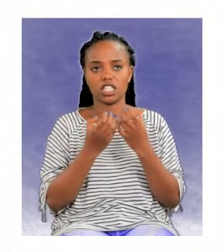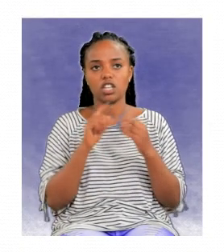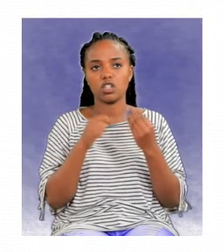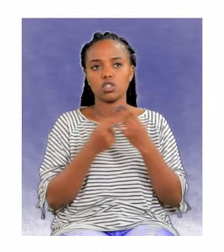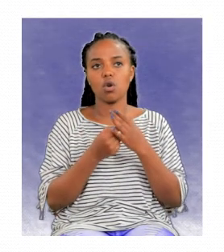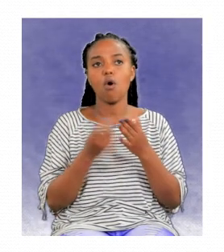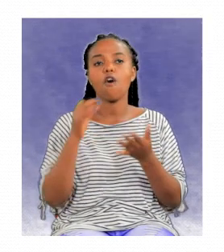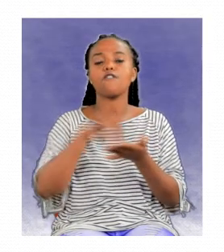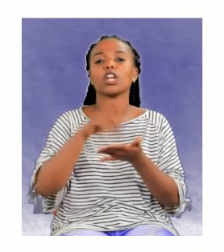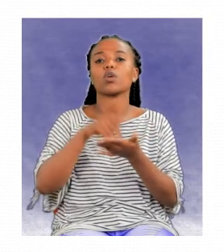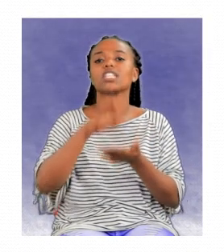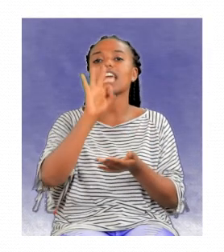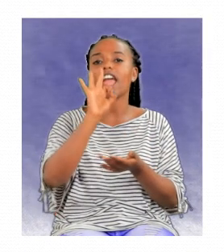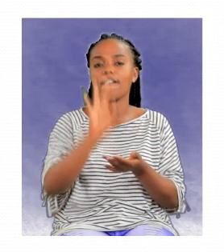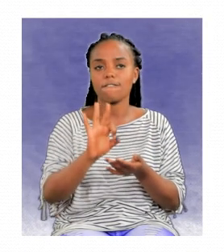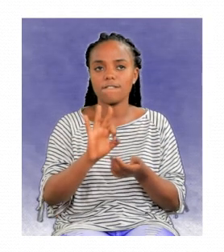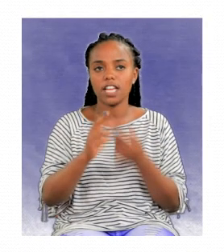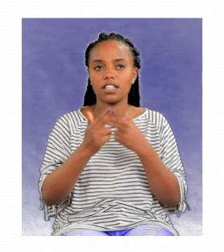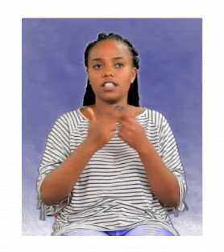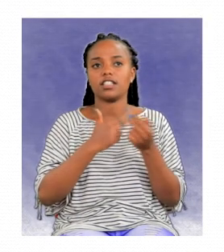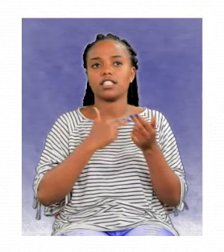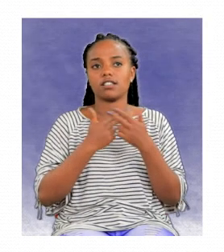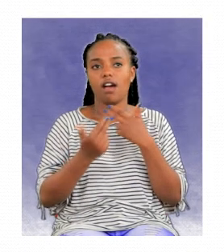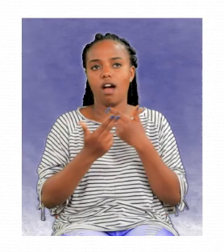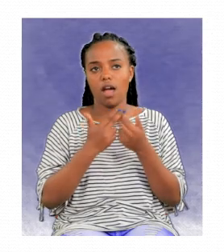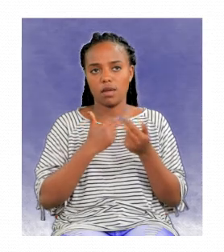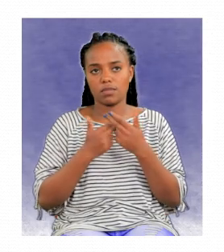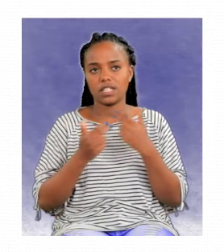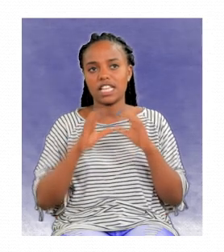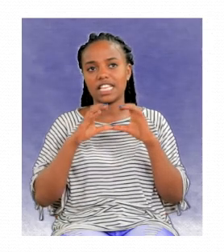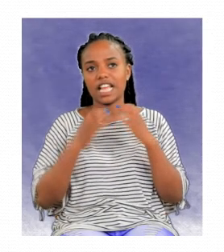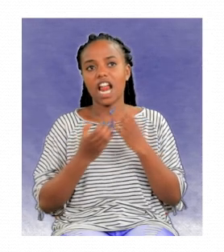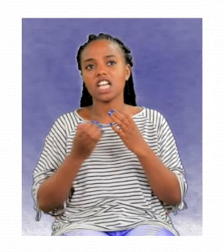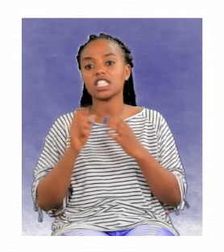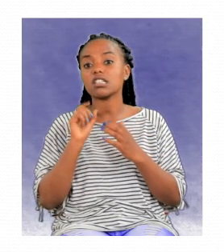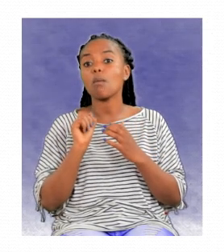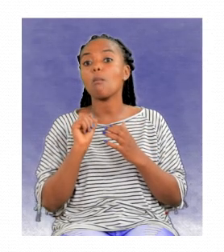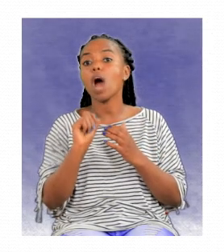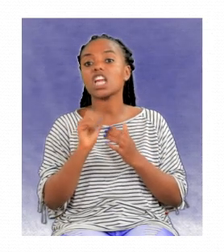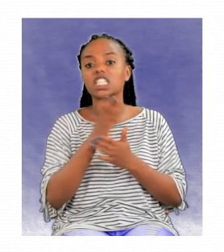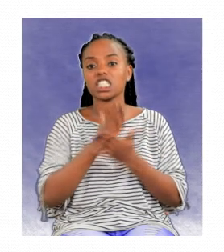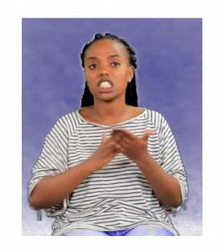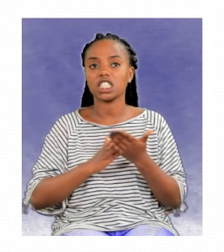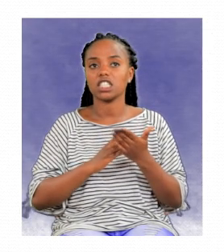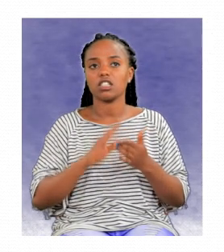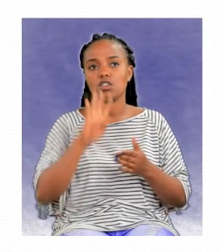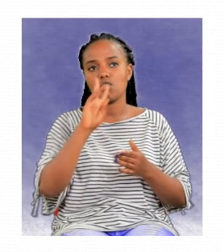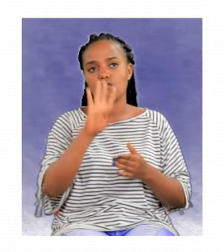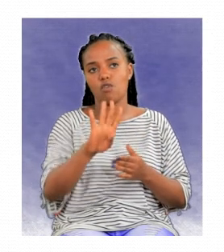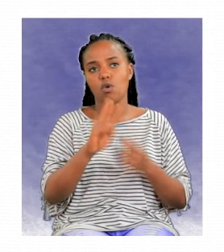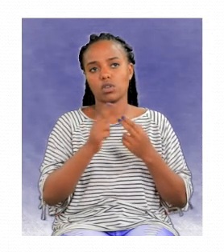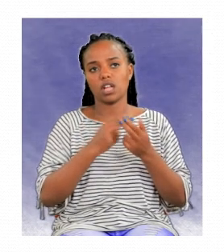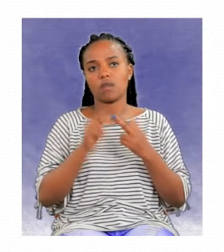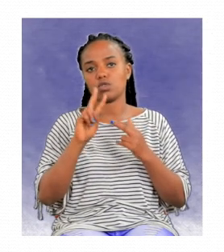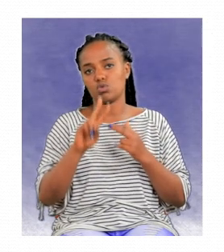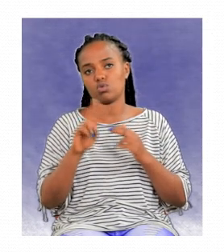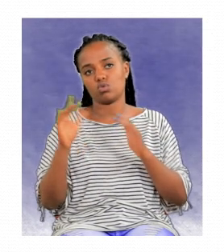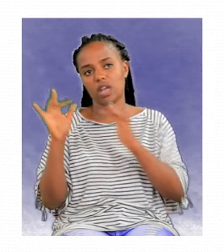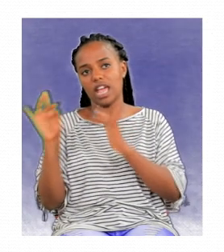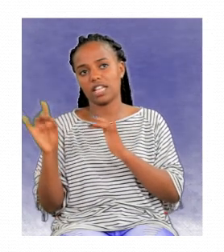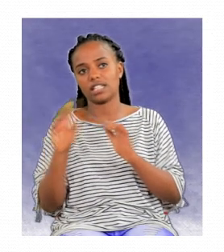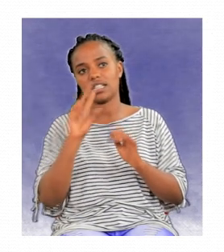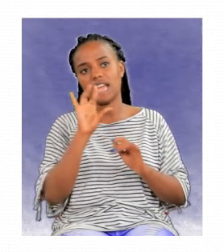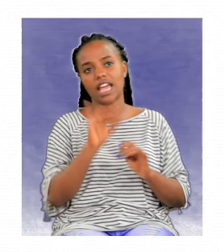frequency and the class mark. 4 times 2, 8. 8 times